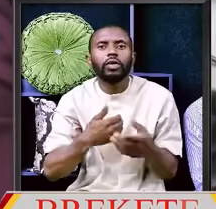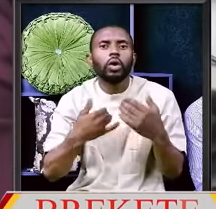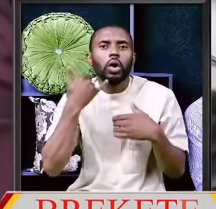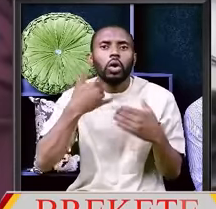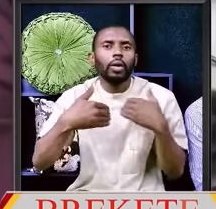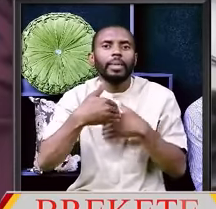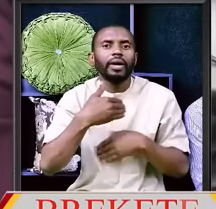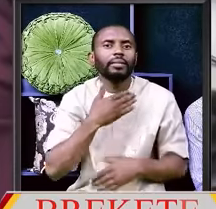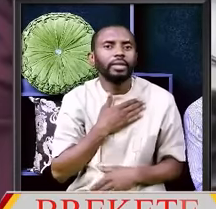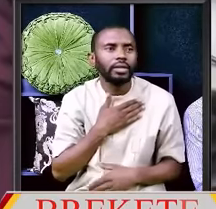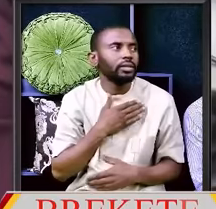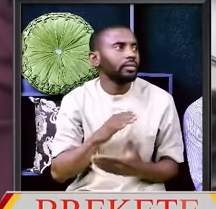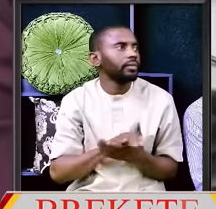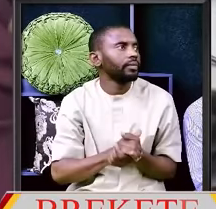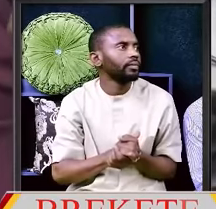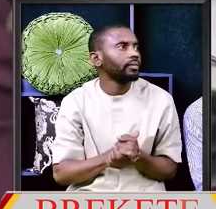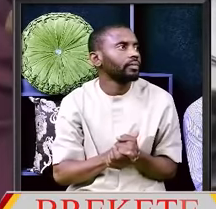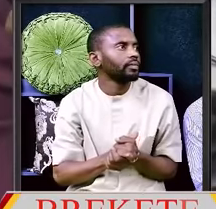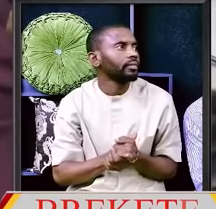Hello?